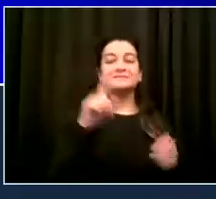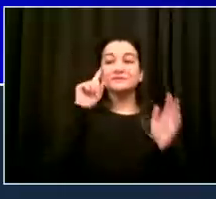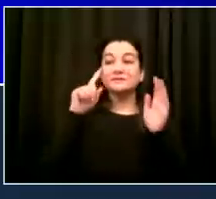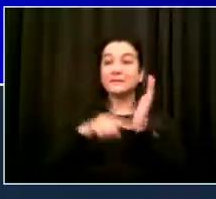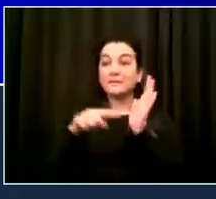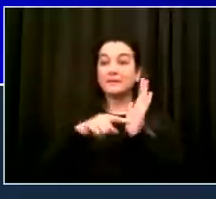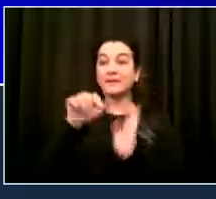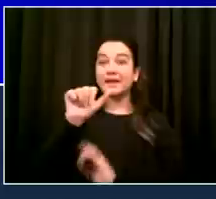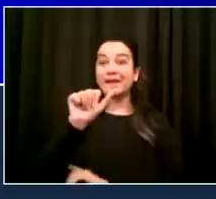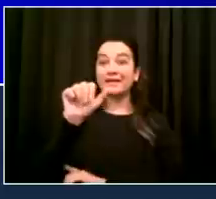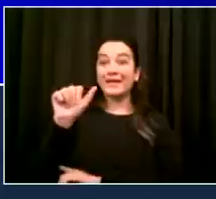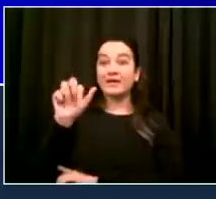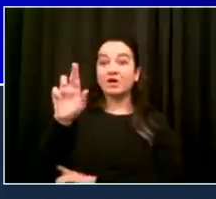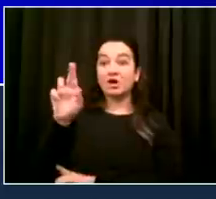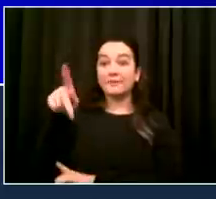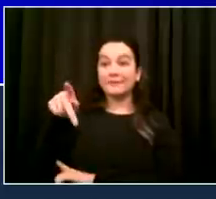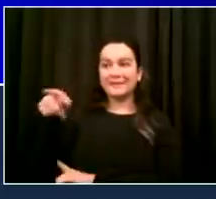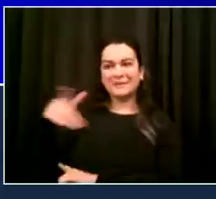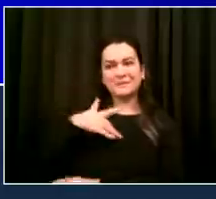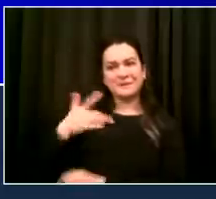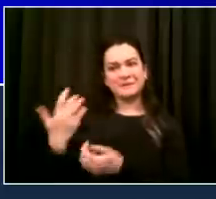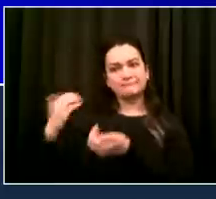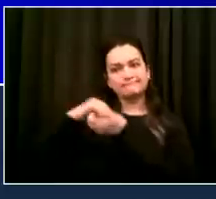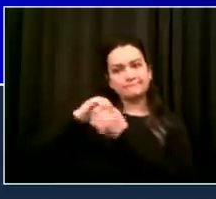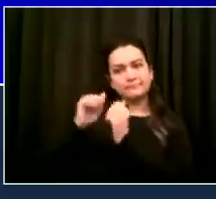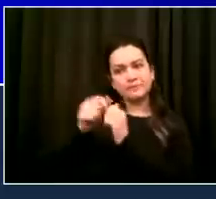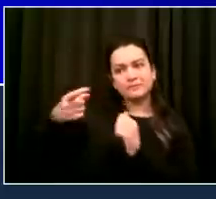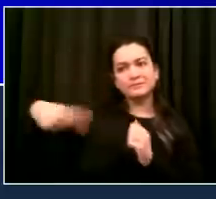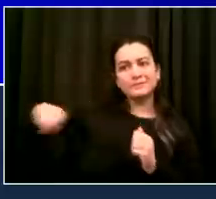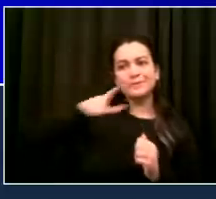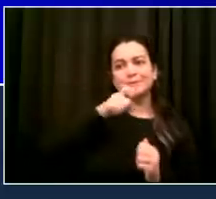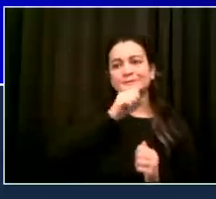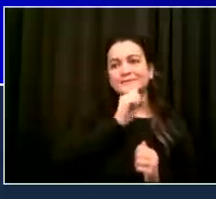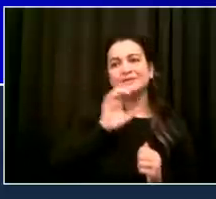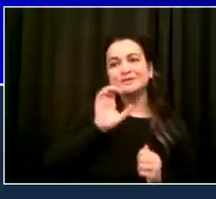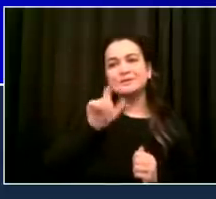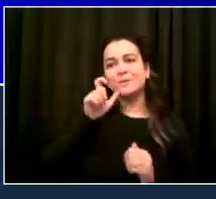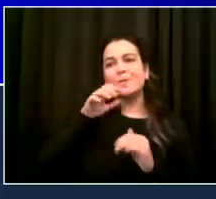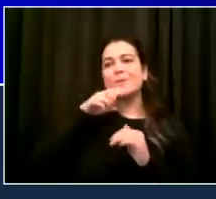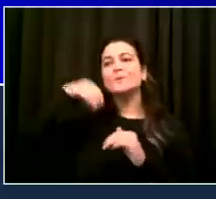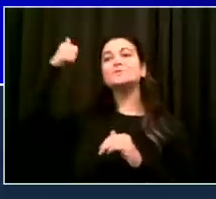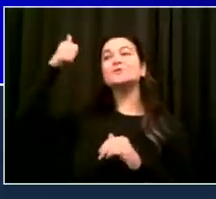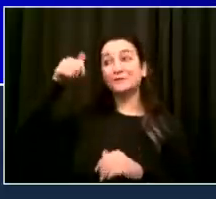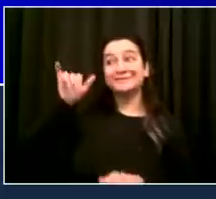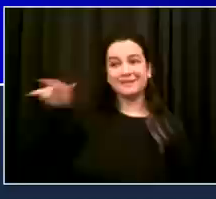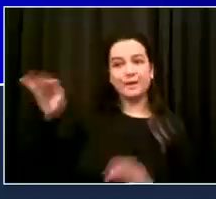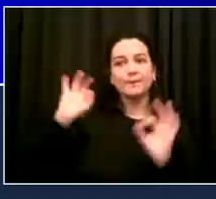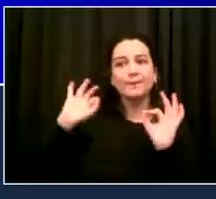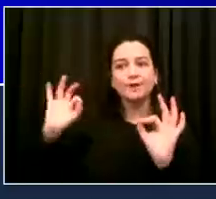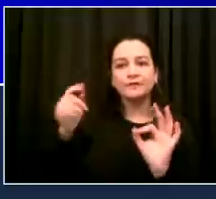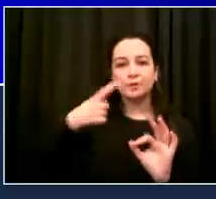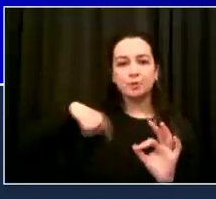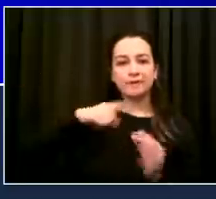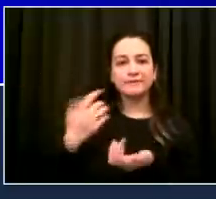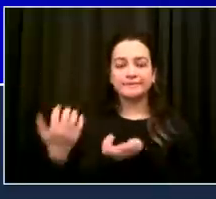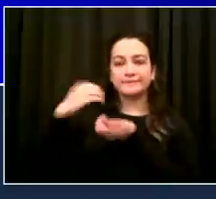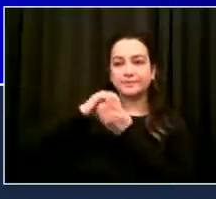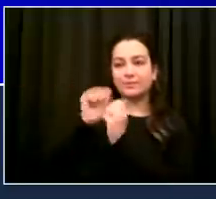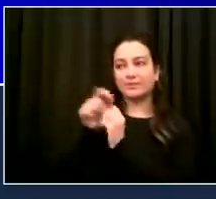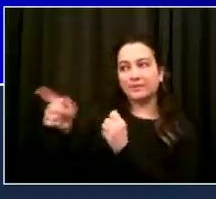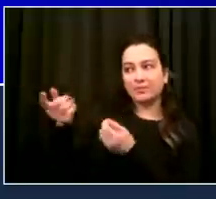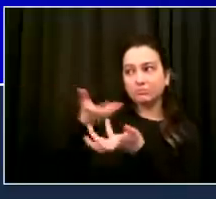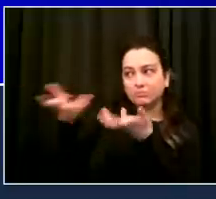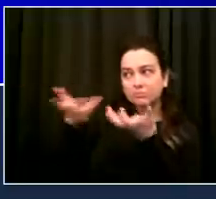we're getting this vaccine information out. We're going to make sure that everyone who is eligible is registered and has